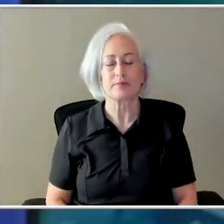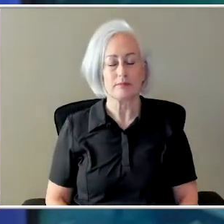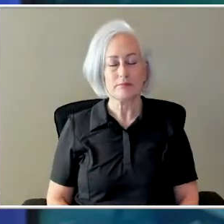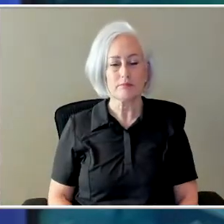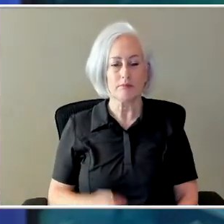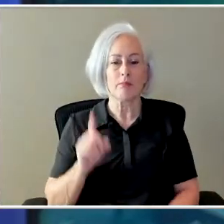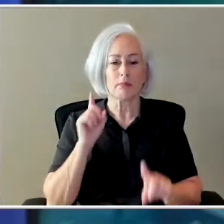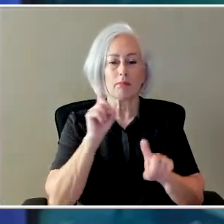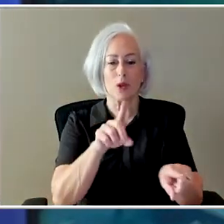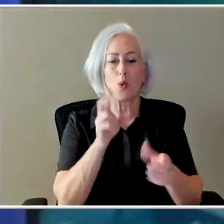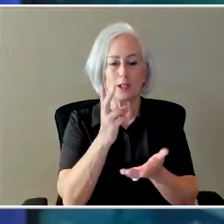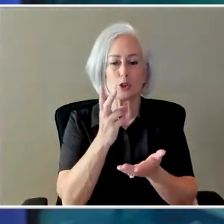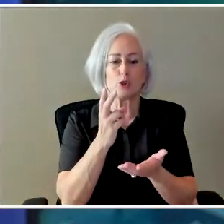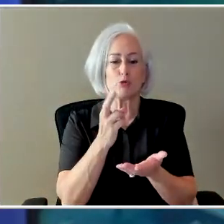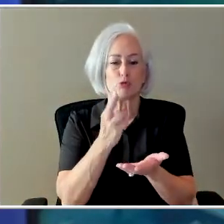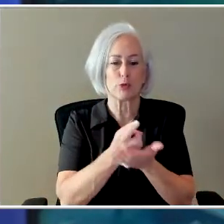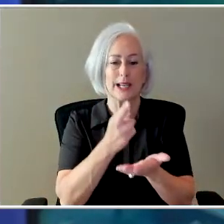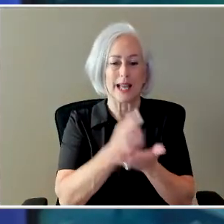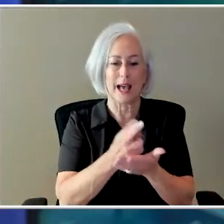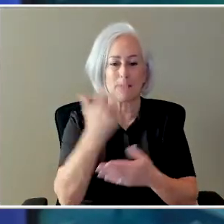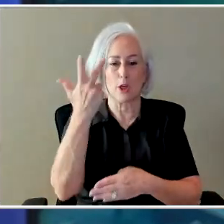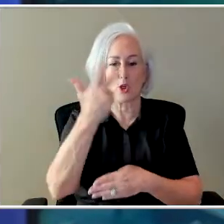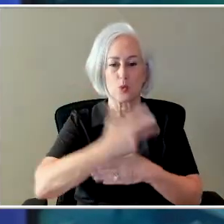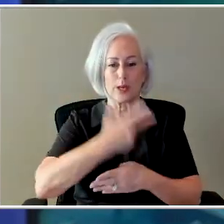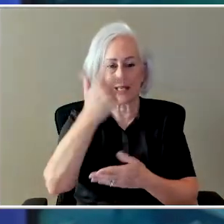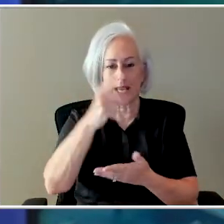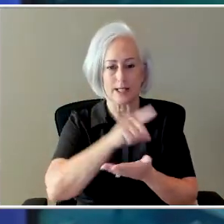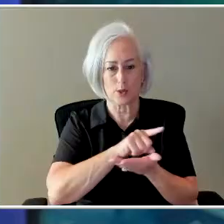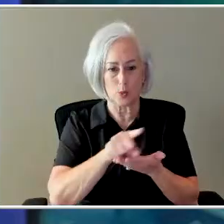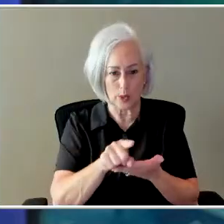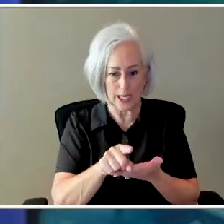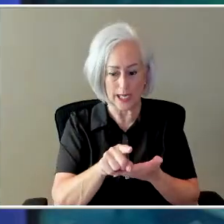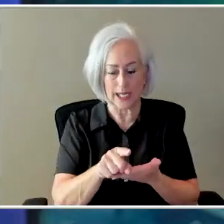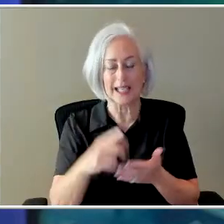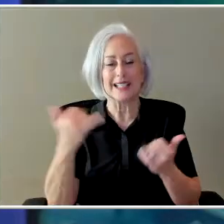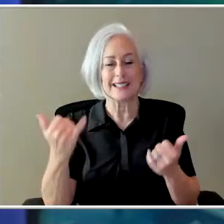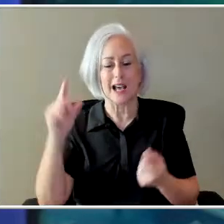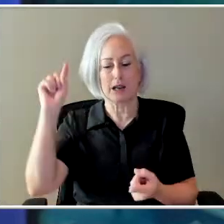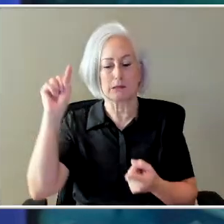but I was excelling there, so now I'm down to 2 days a week, and